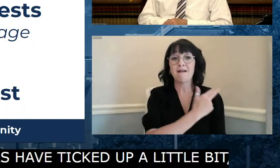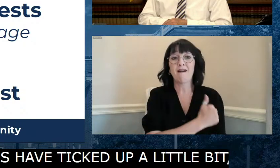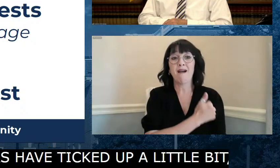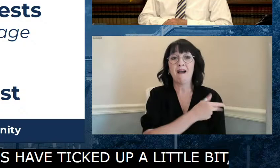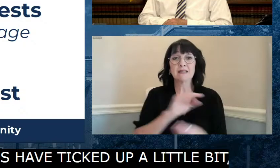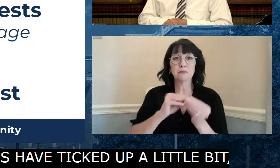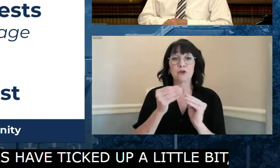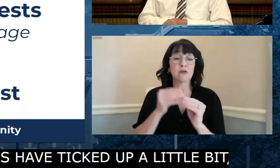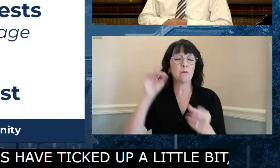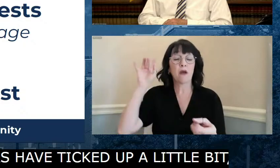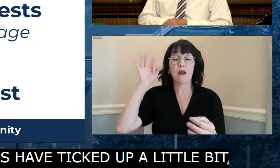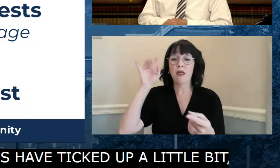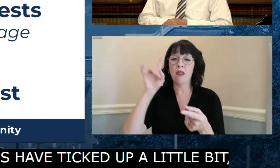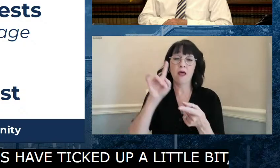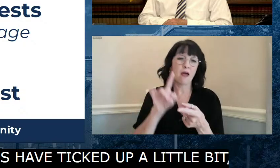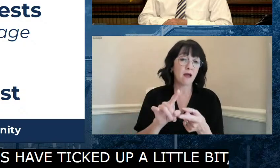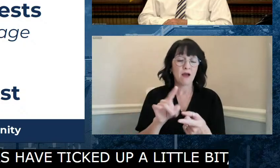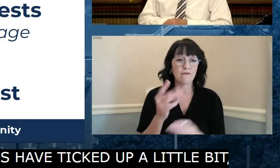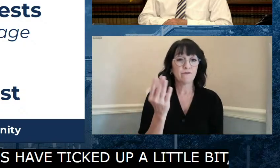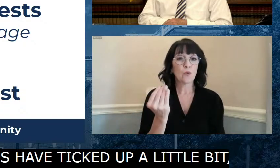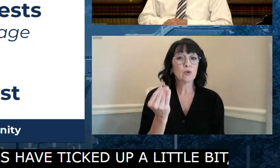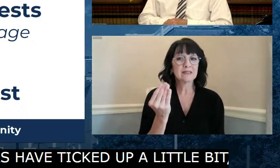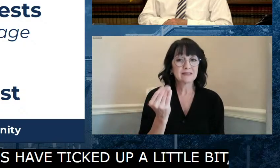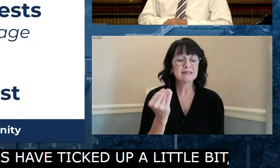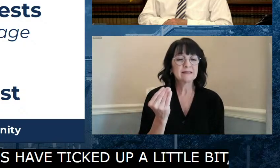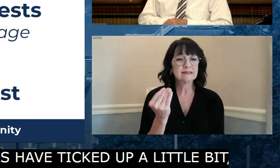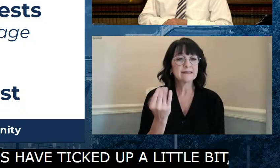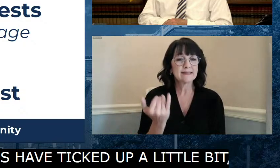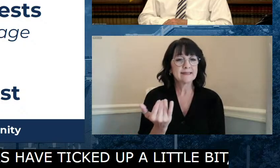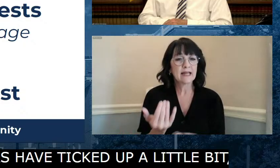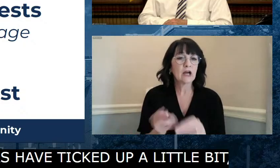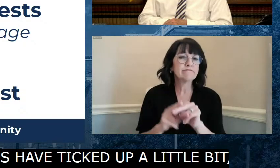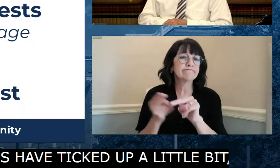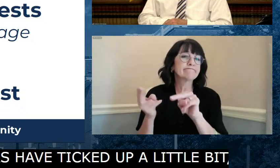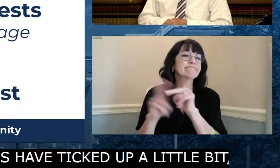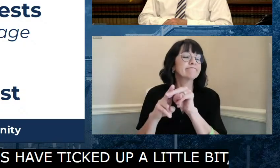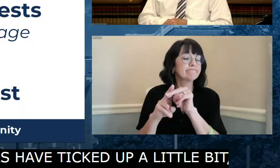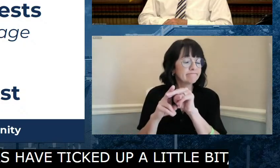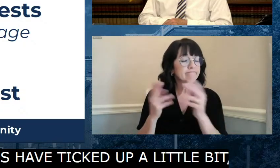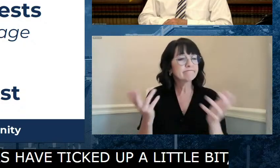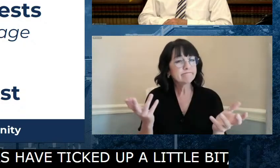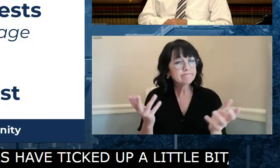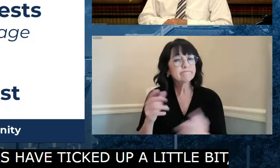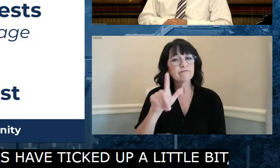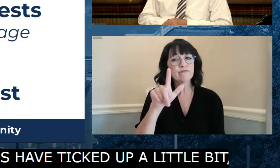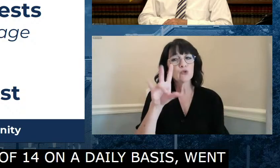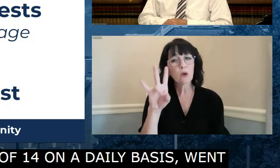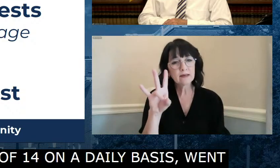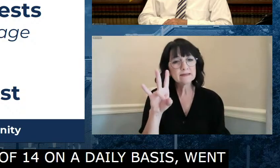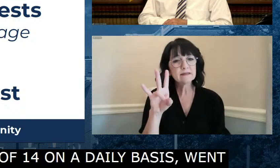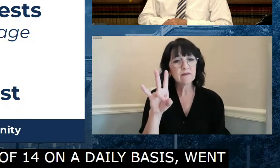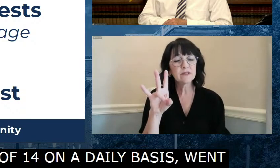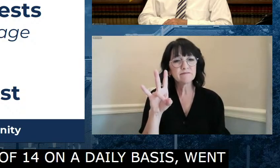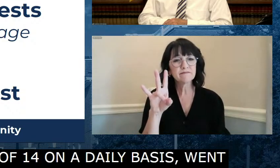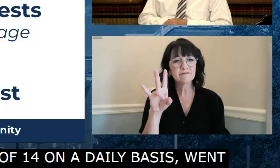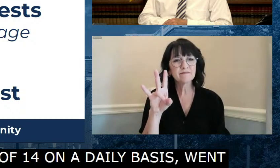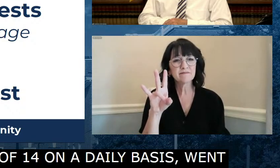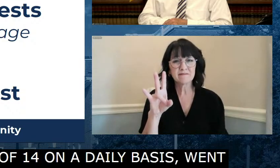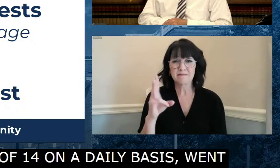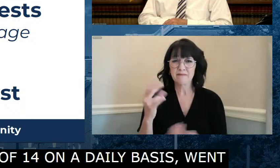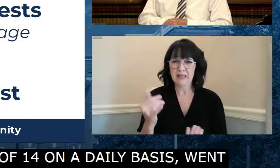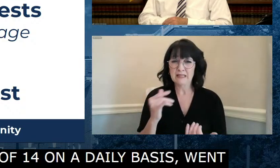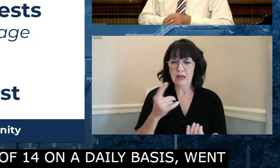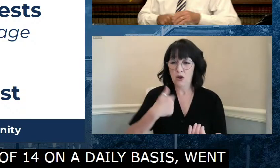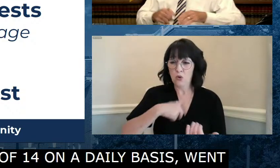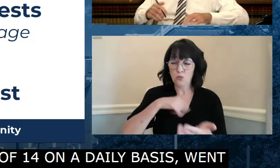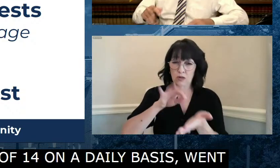a little bit over 30 there, and then have leveled off now at 27. Sadly, again, almost 1,700 lives